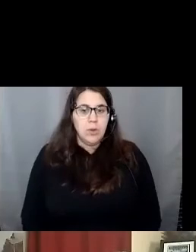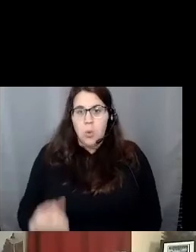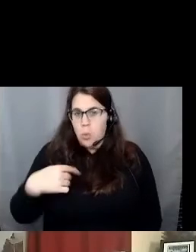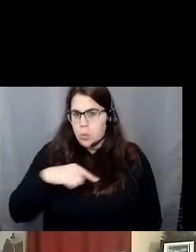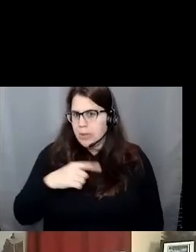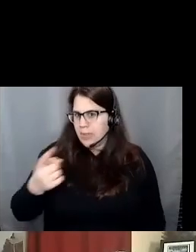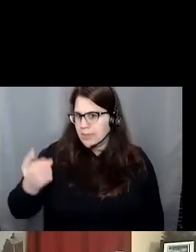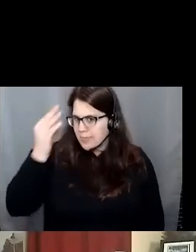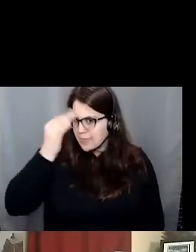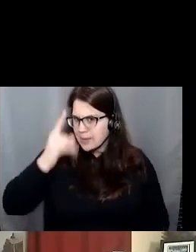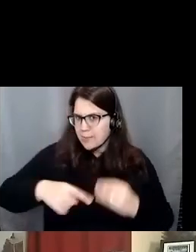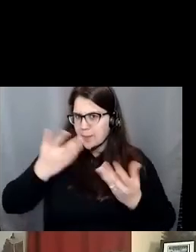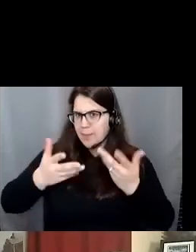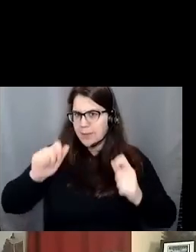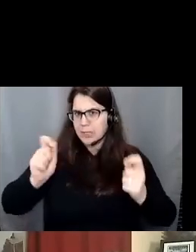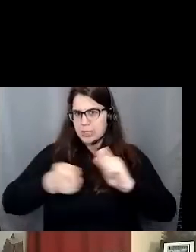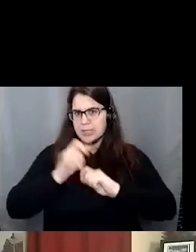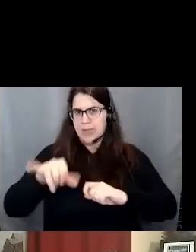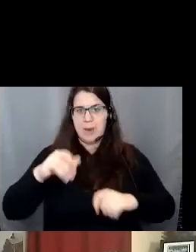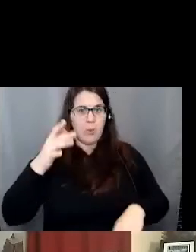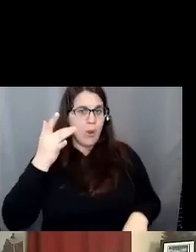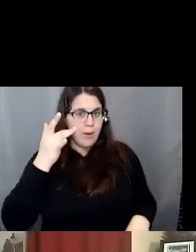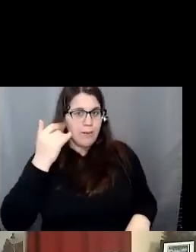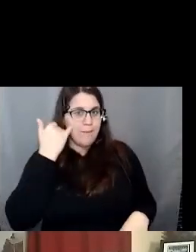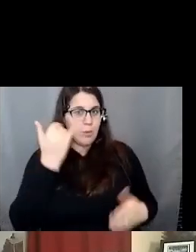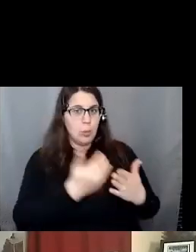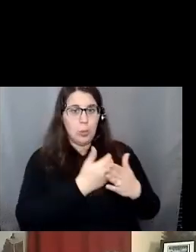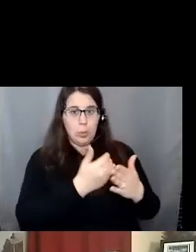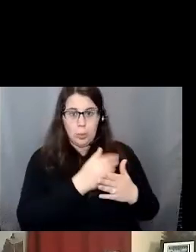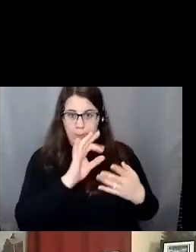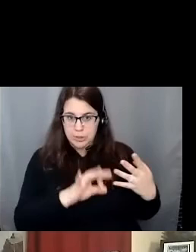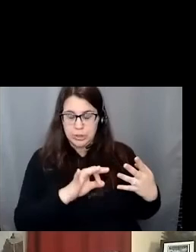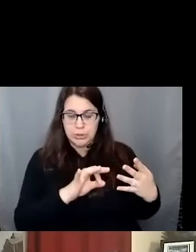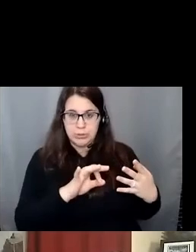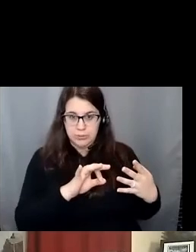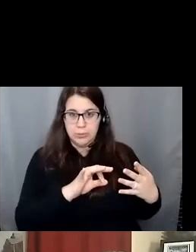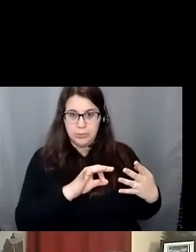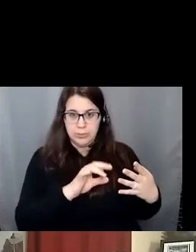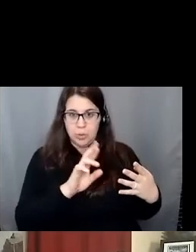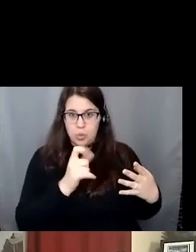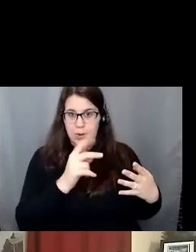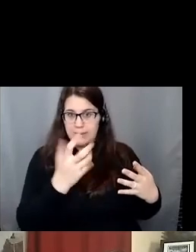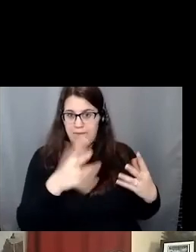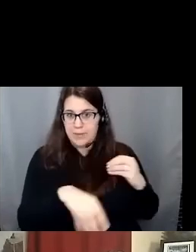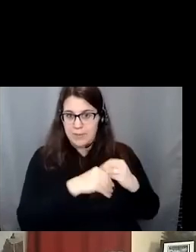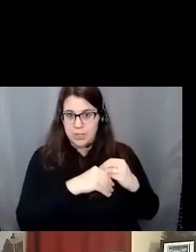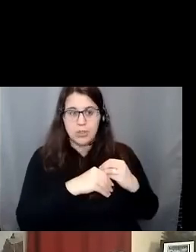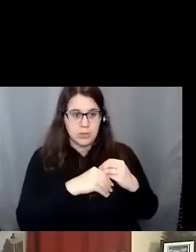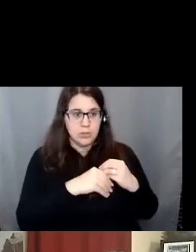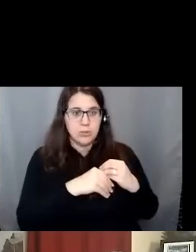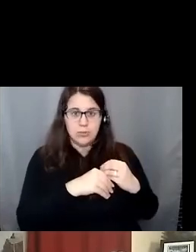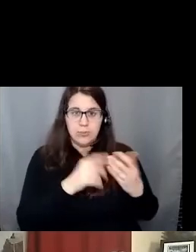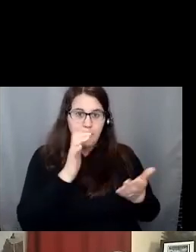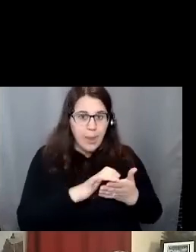that to be changeable so that when those new options that Roxanne had mentioned are available as far as spouse